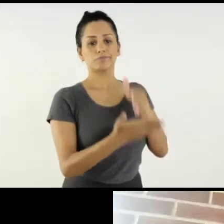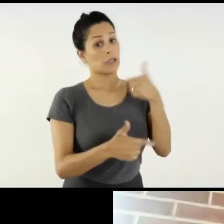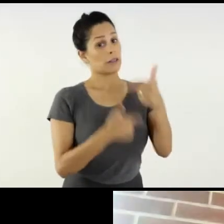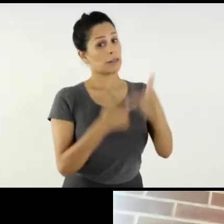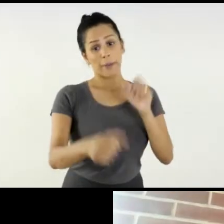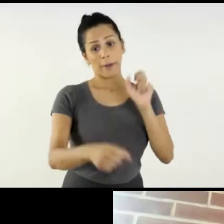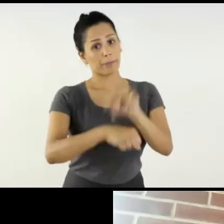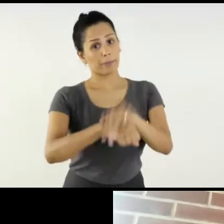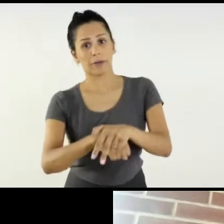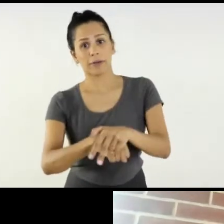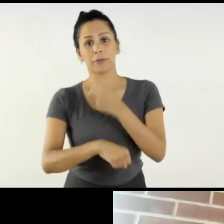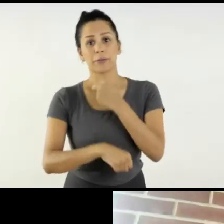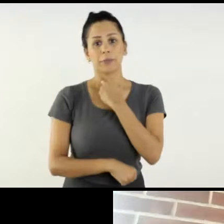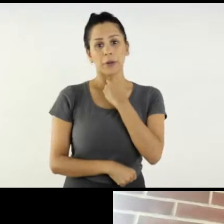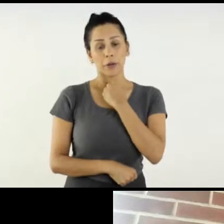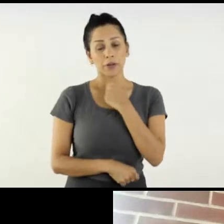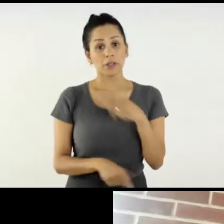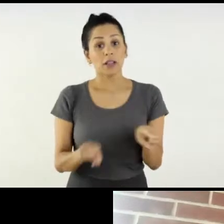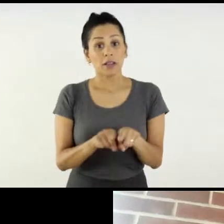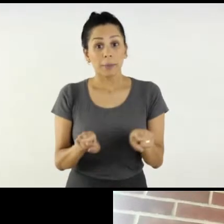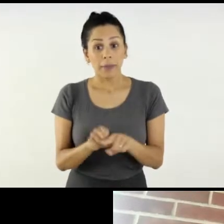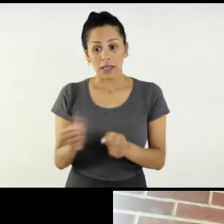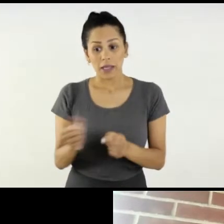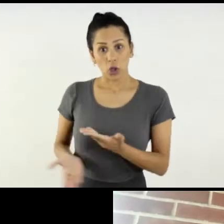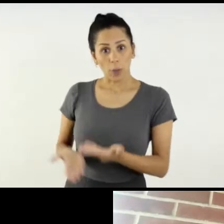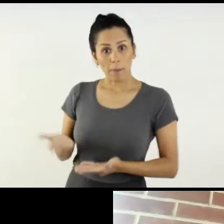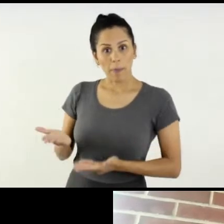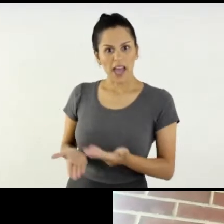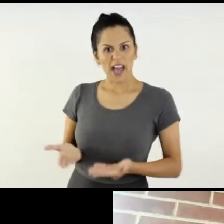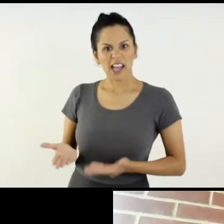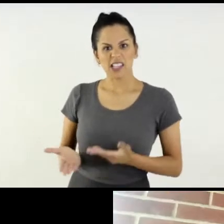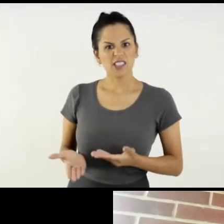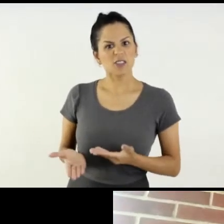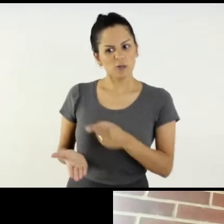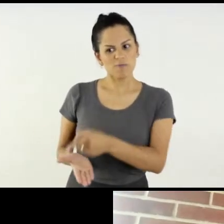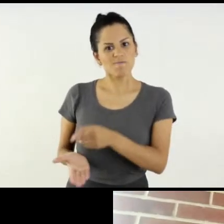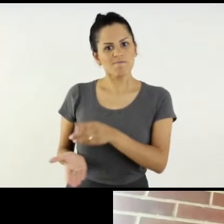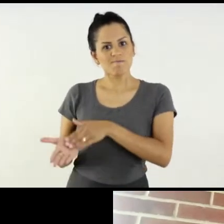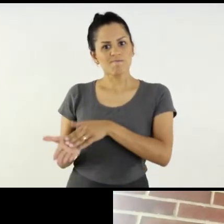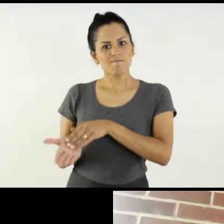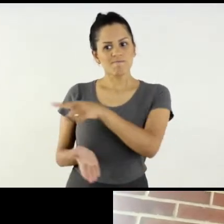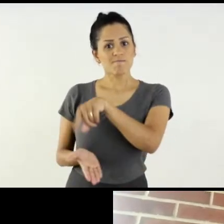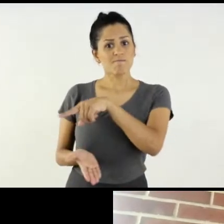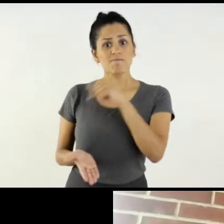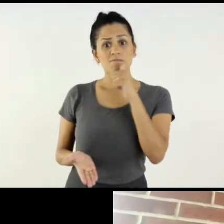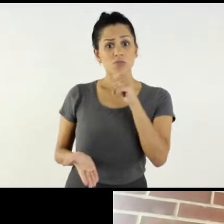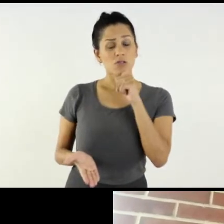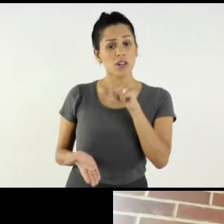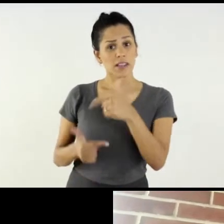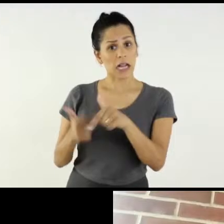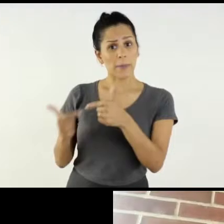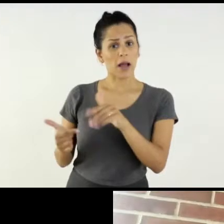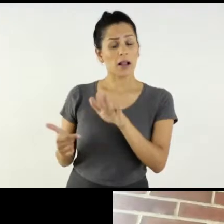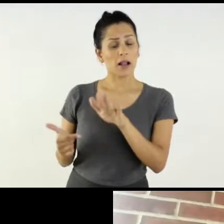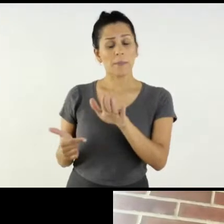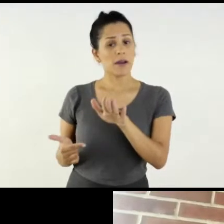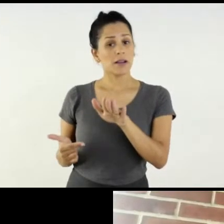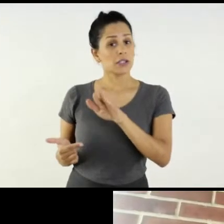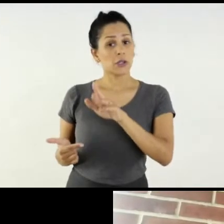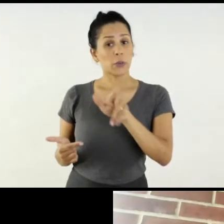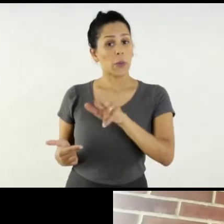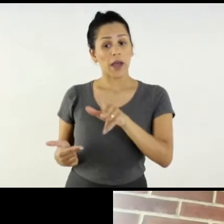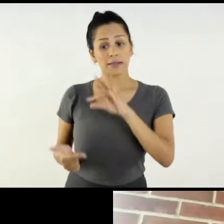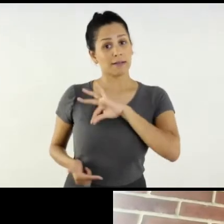labor that they performed at home. And that being, of course, child birth and child